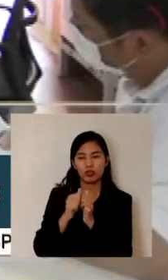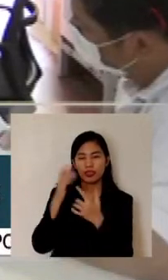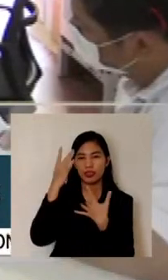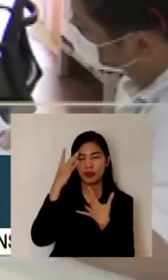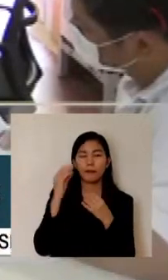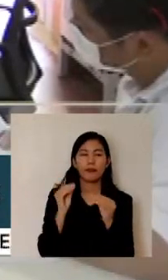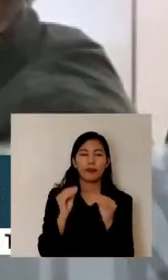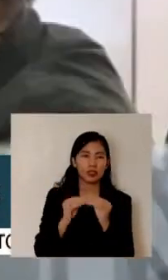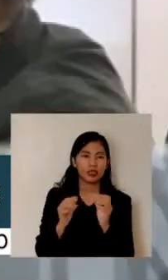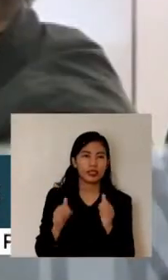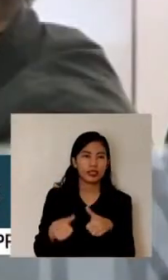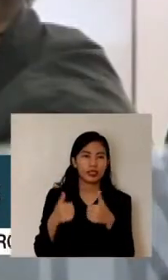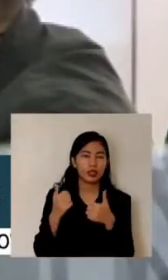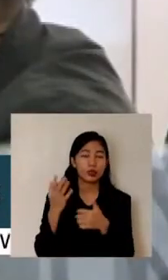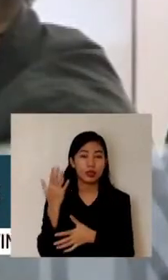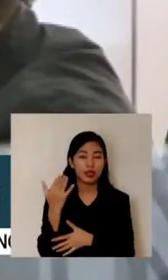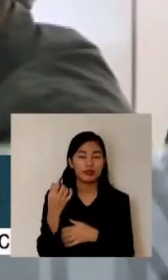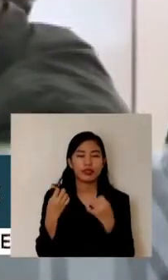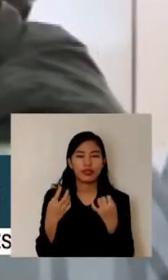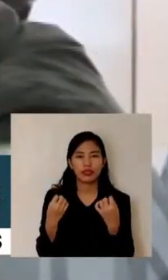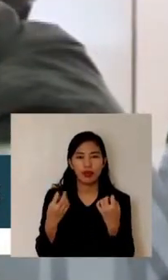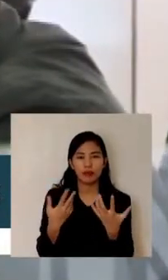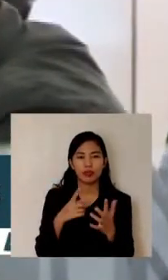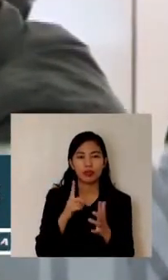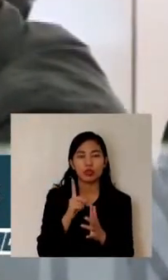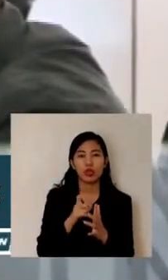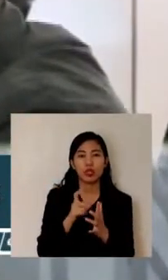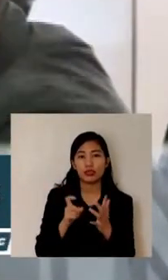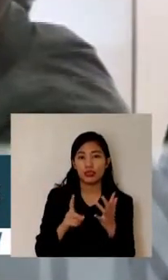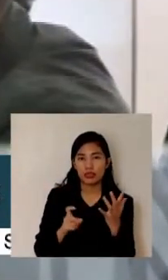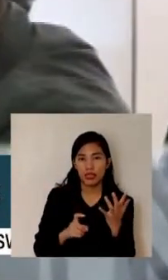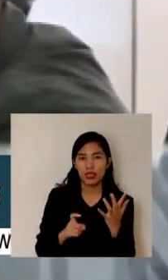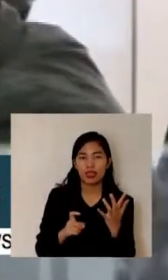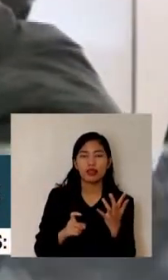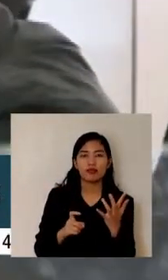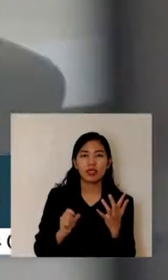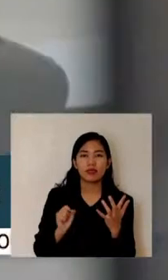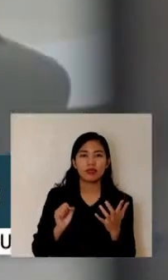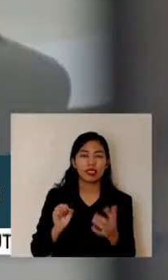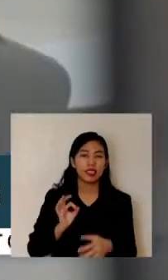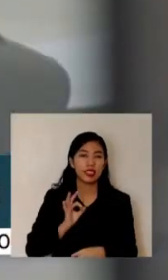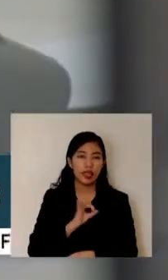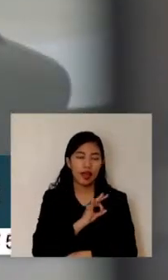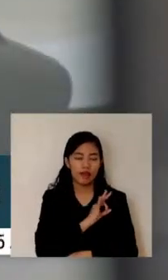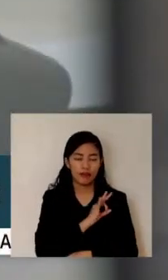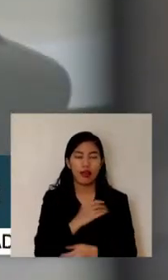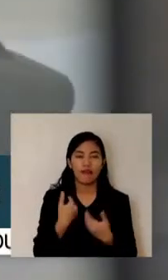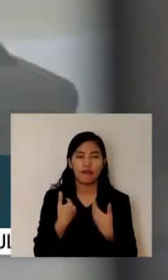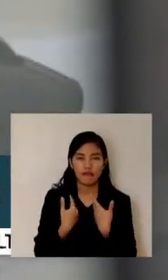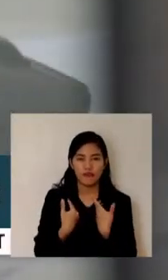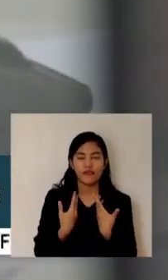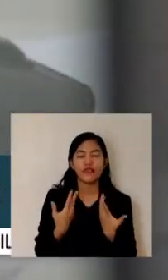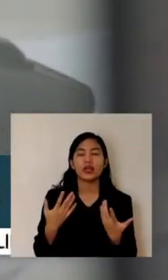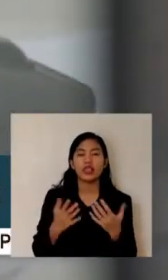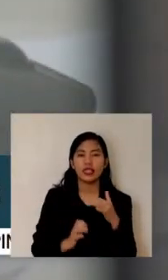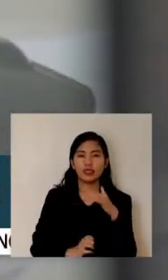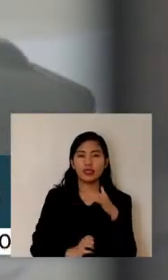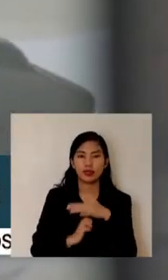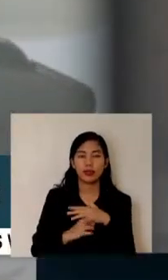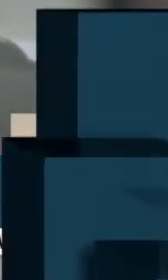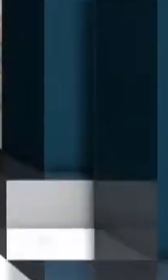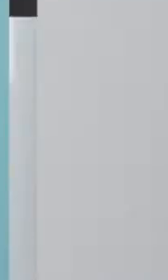contracts of thousands of contact tracers expired. But Magalong says local government units are still doing everything they can to ramp up